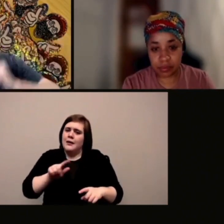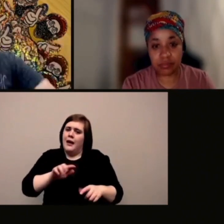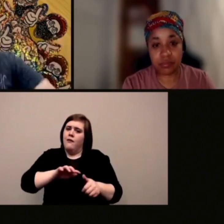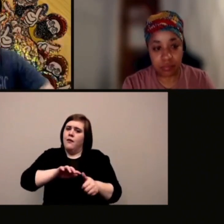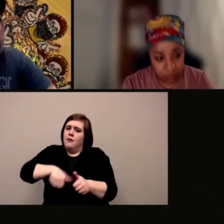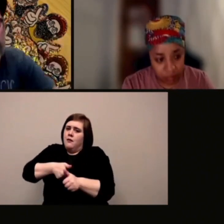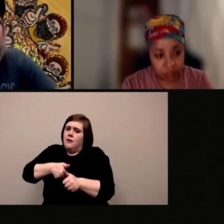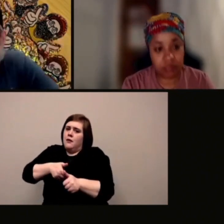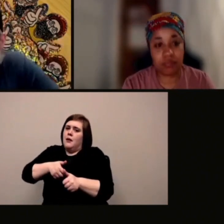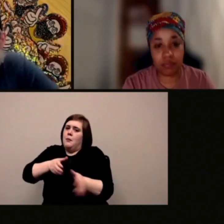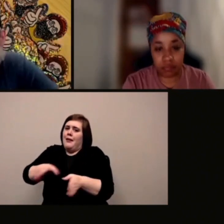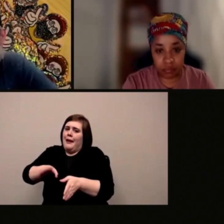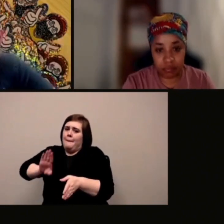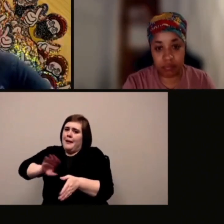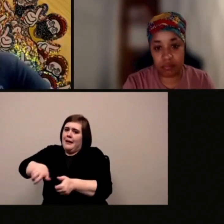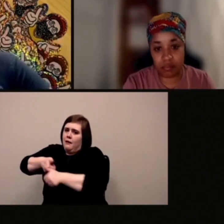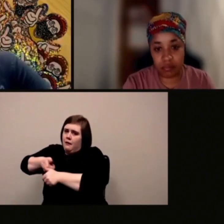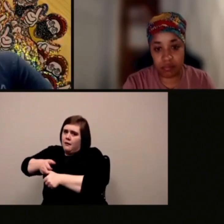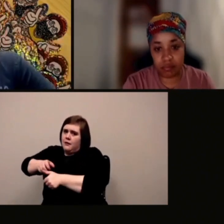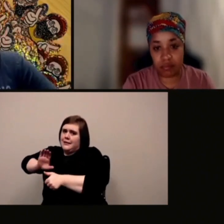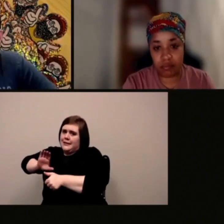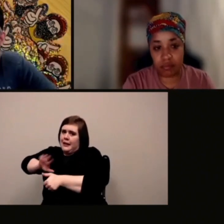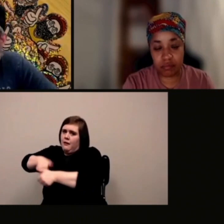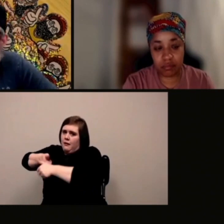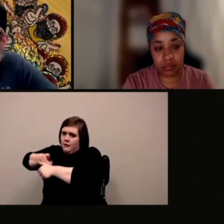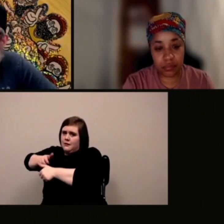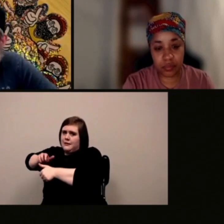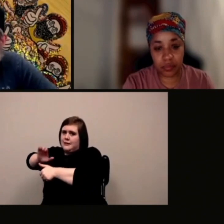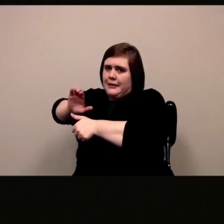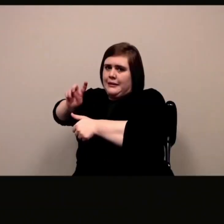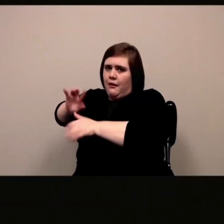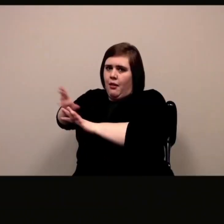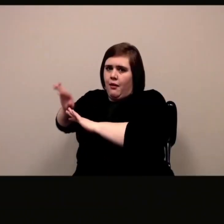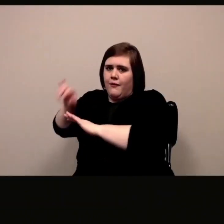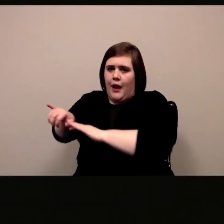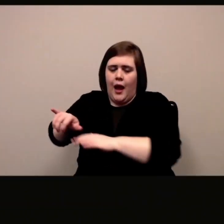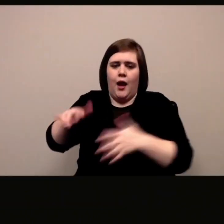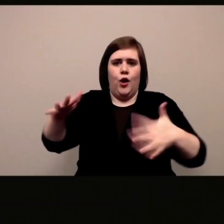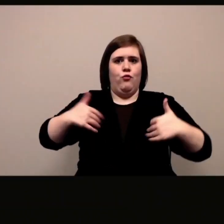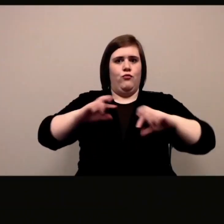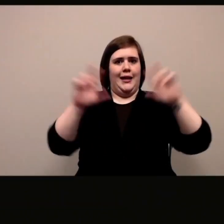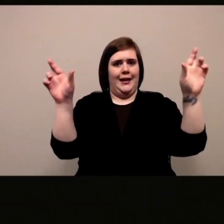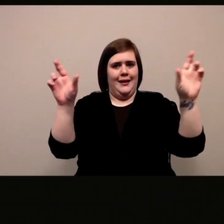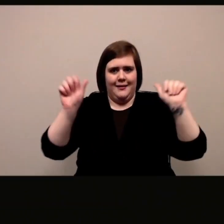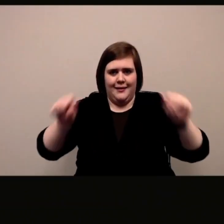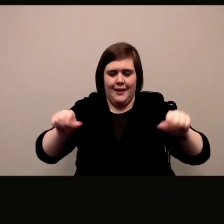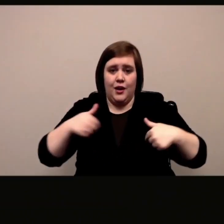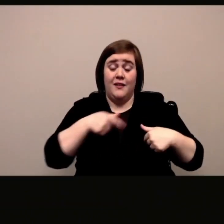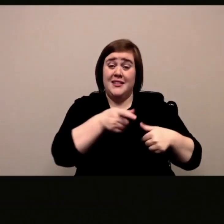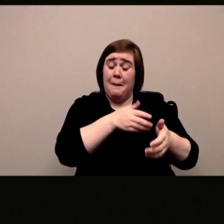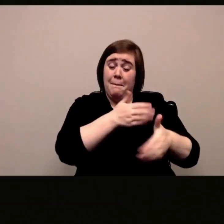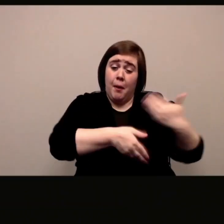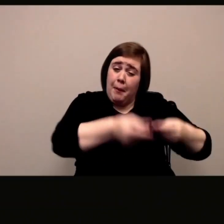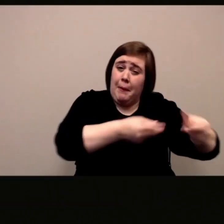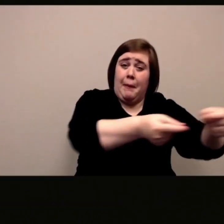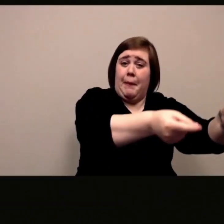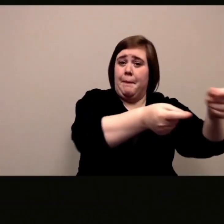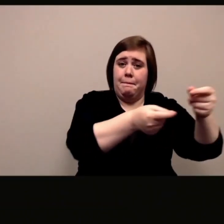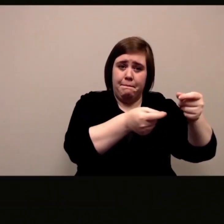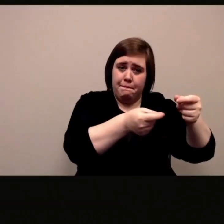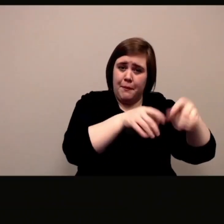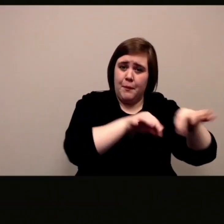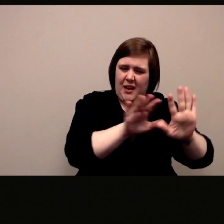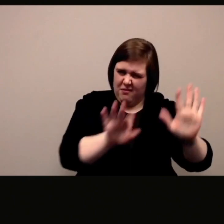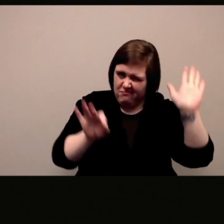B, C in your back pocket. If you get those kids that are just moving super fast, and I'm going to say